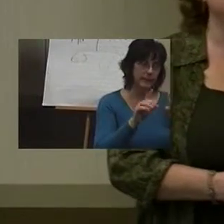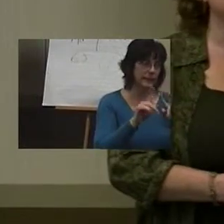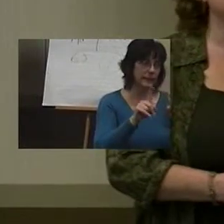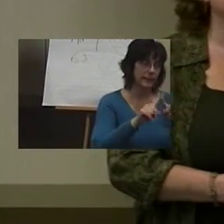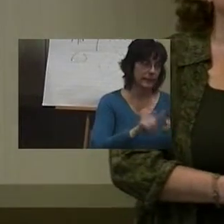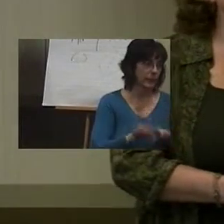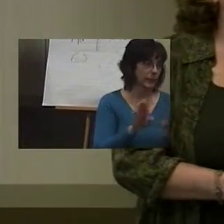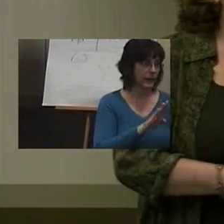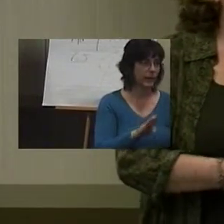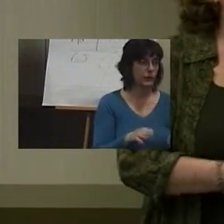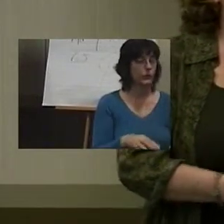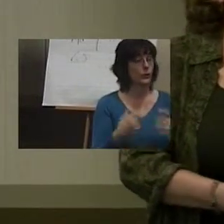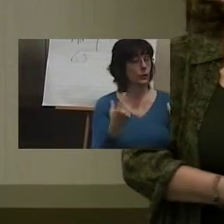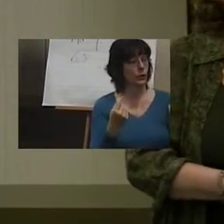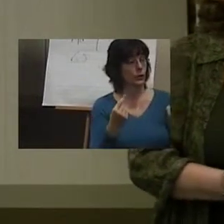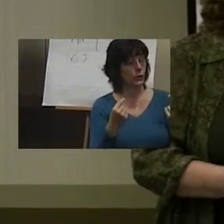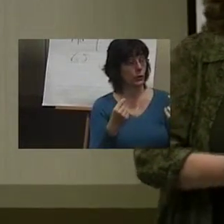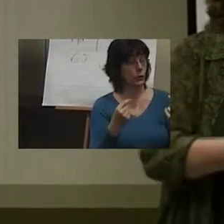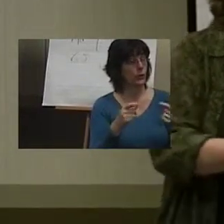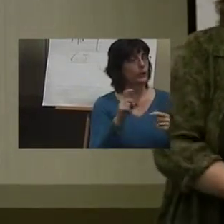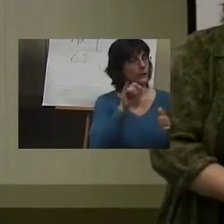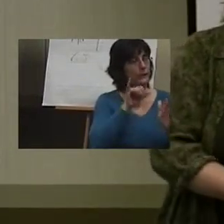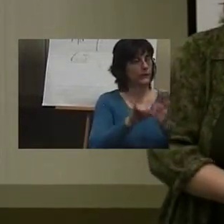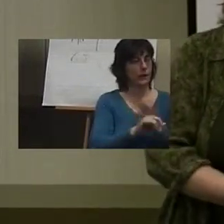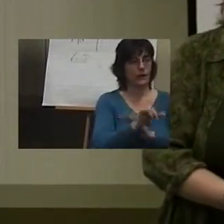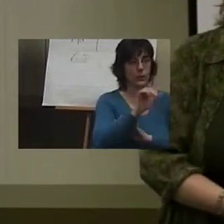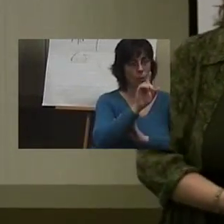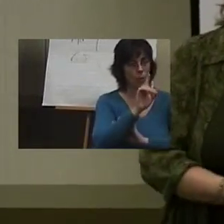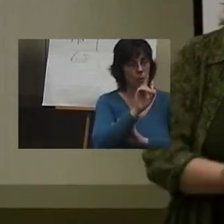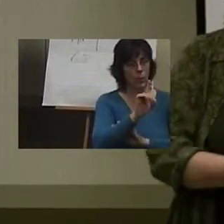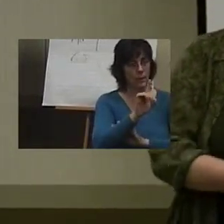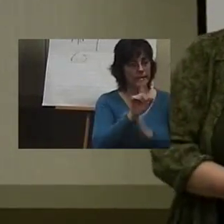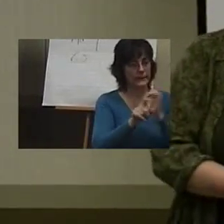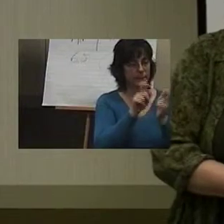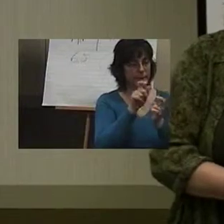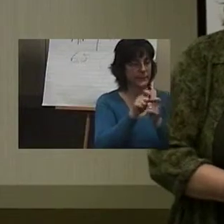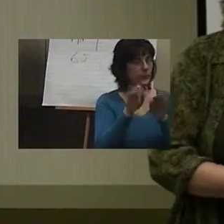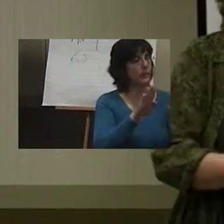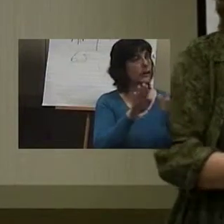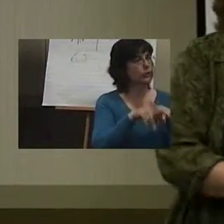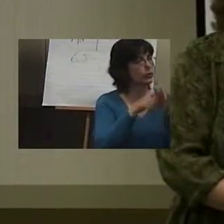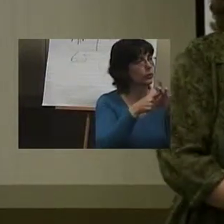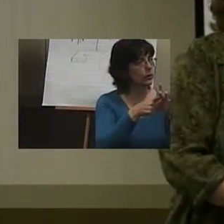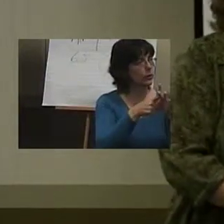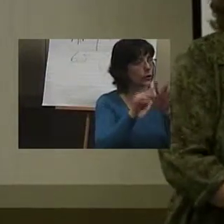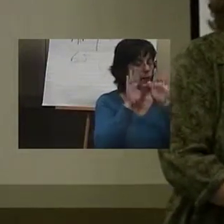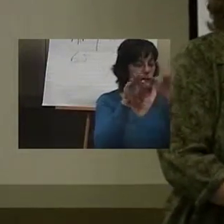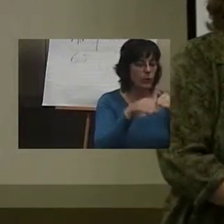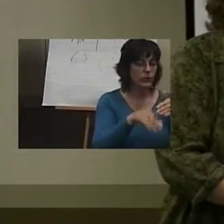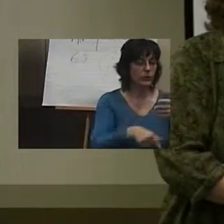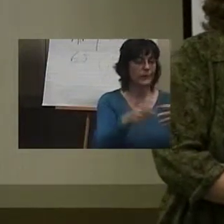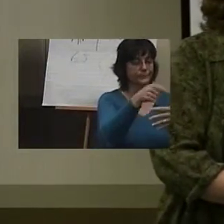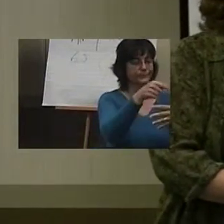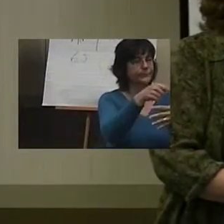need to do is identify the one behavior that you want to start with, that you want to focus on